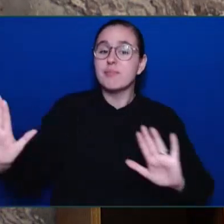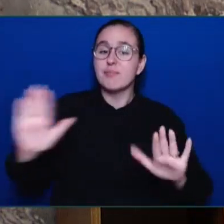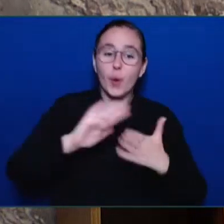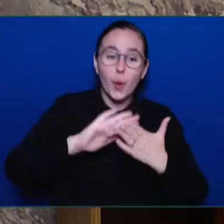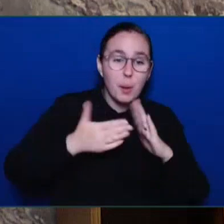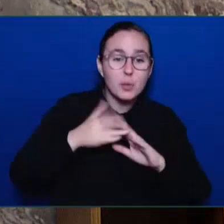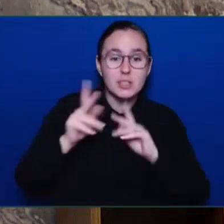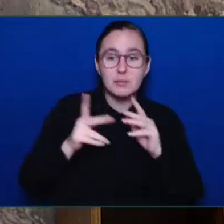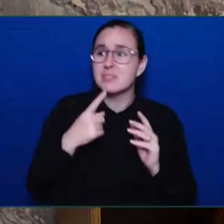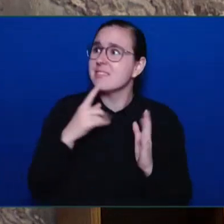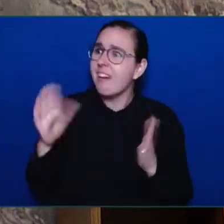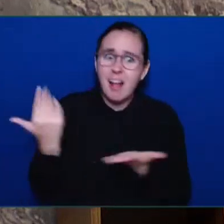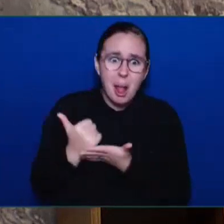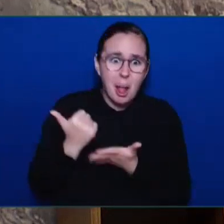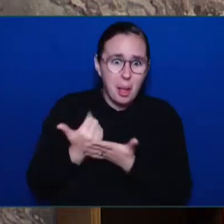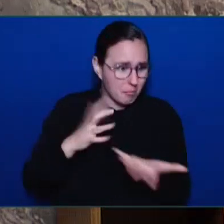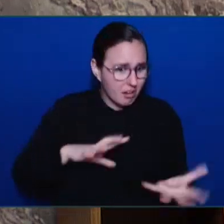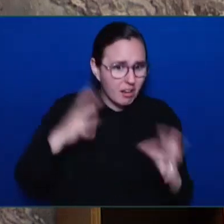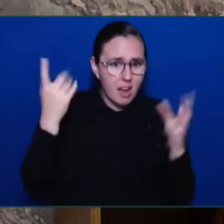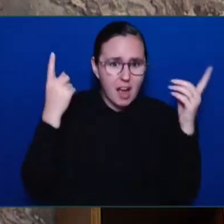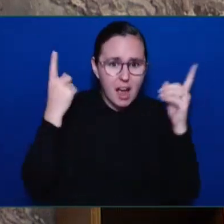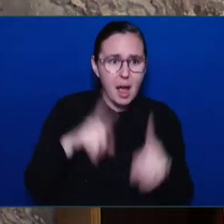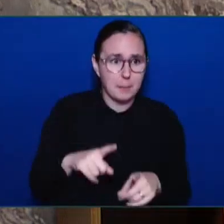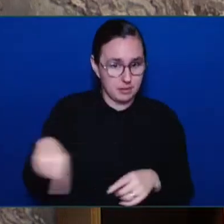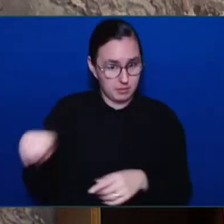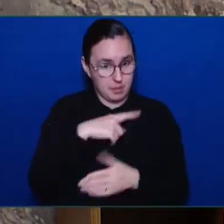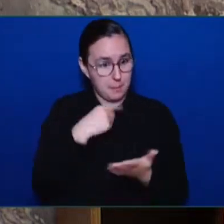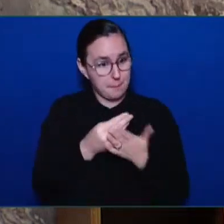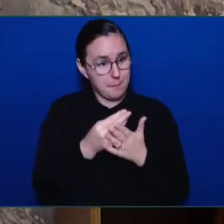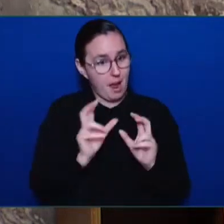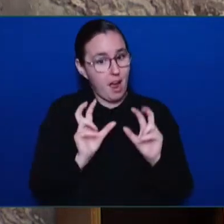is caused by the government's policies.